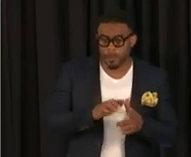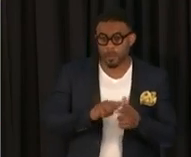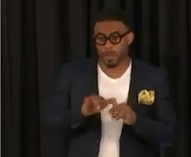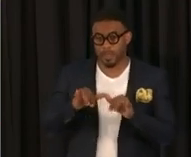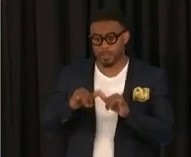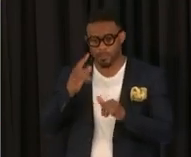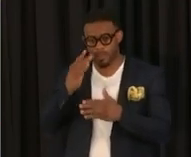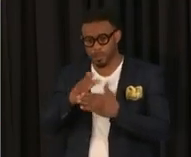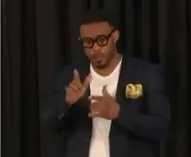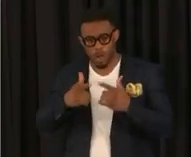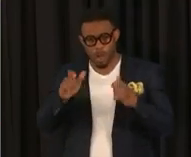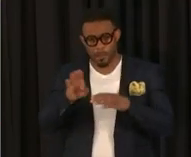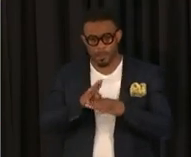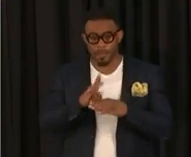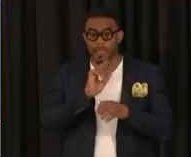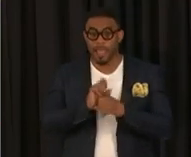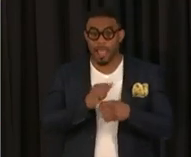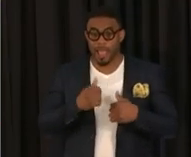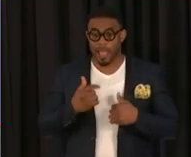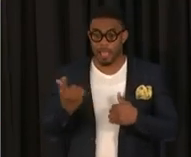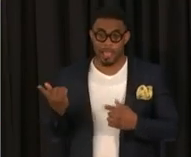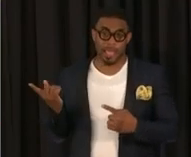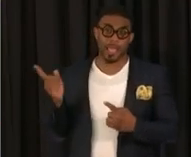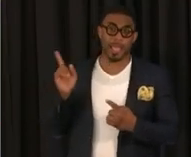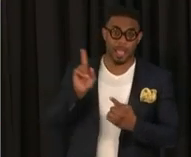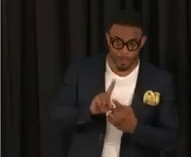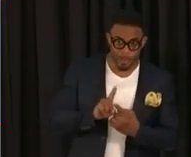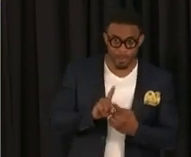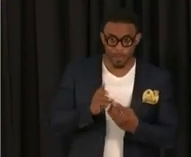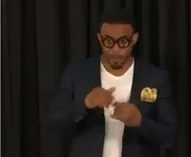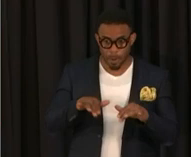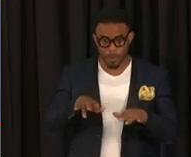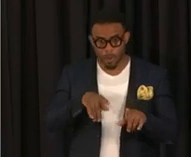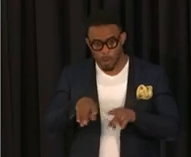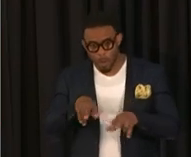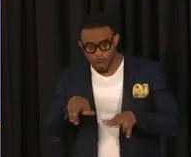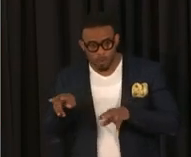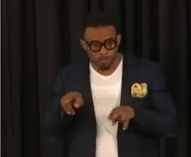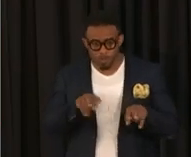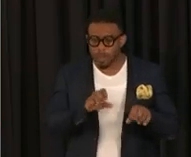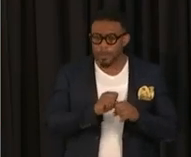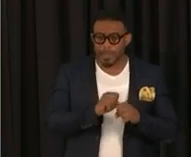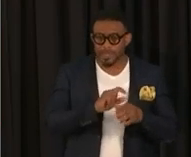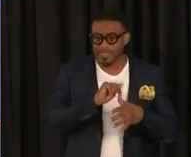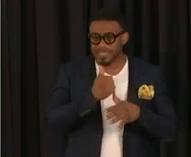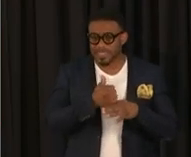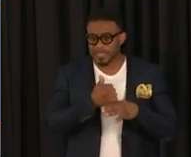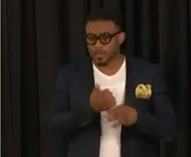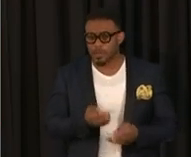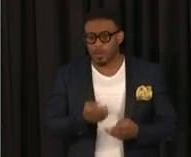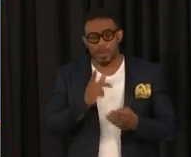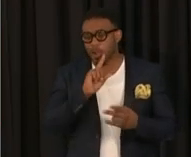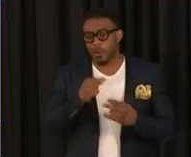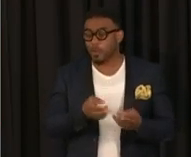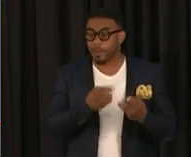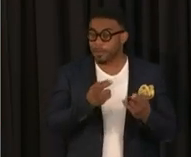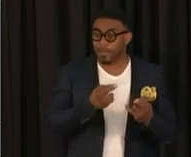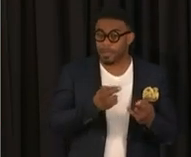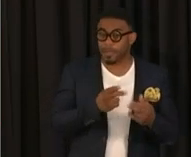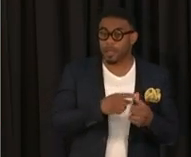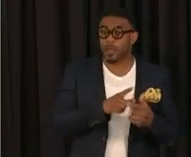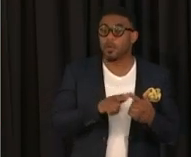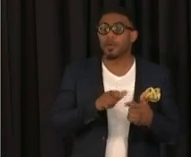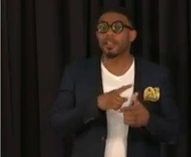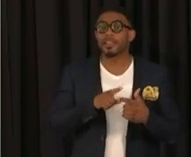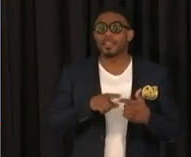or an engineer for some of your larger businesses actually come out and walk the property with you and make a set of recommendations. And not only